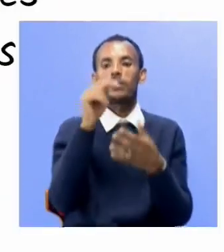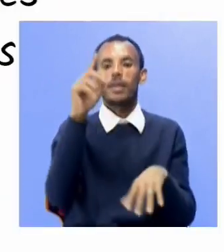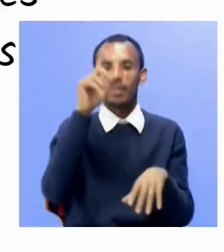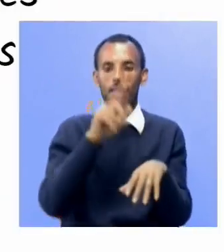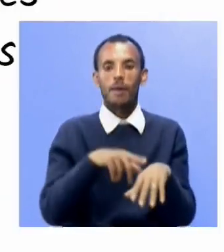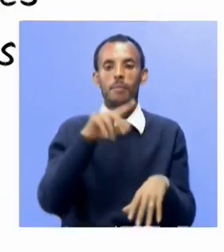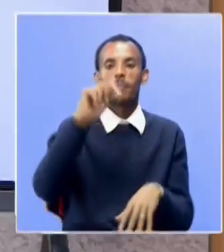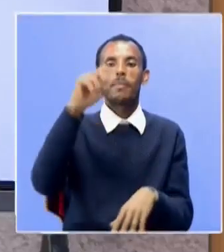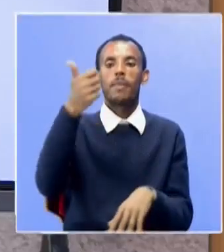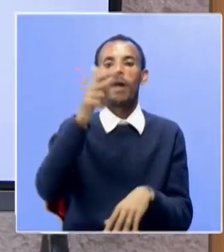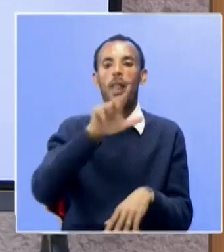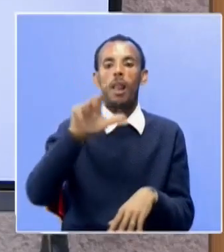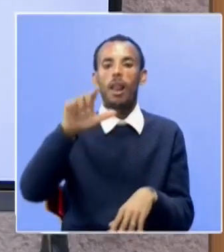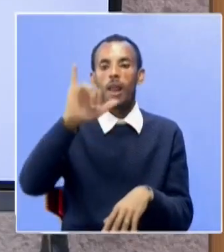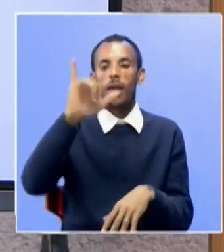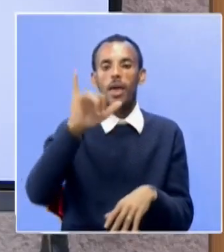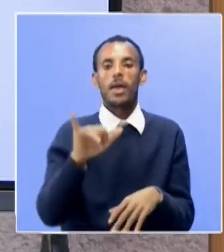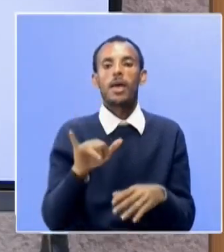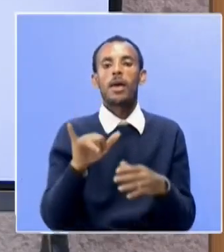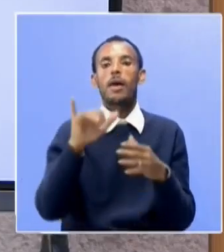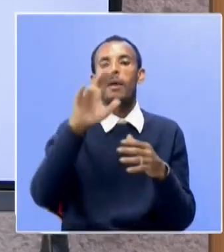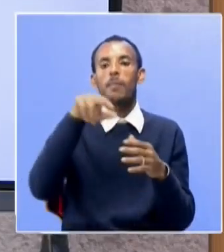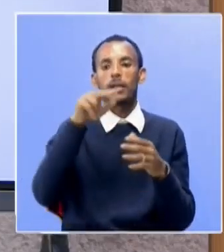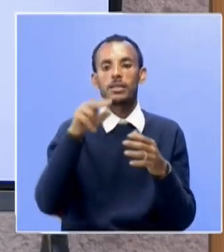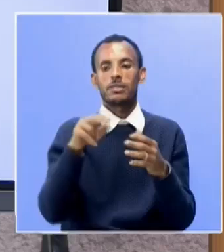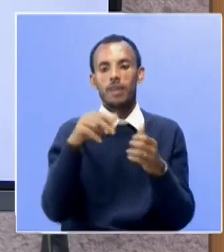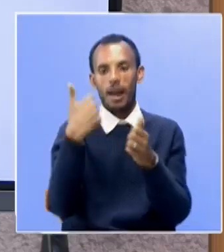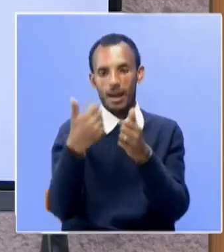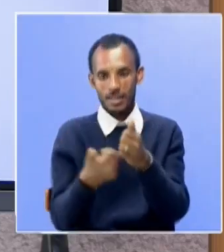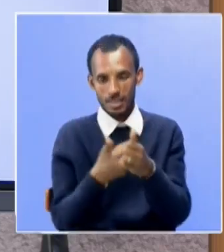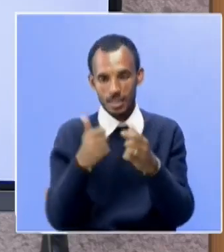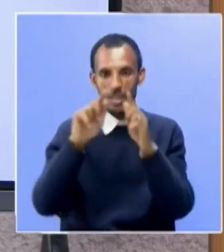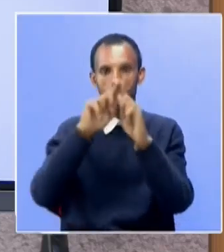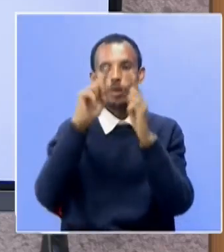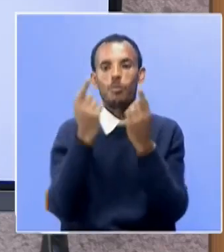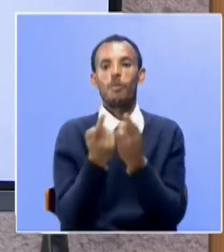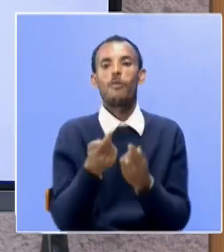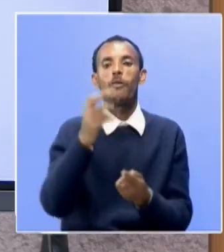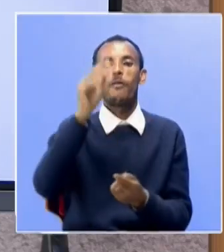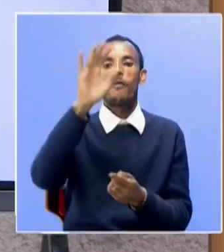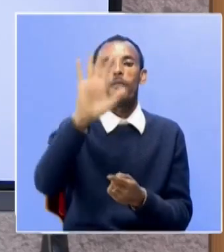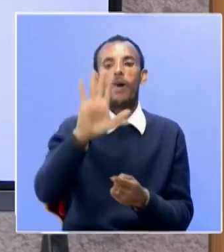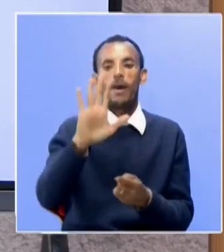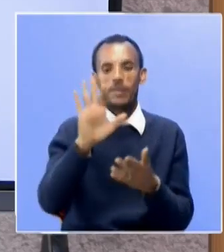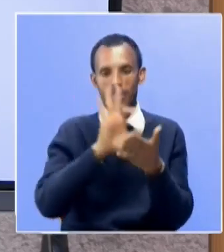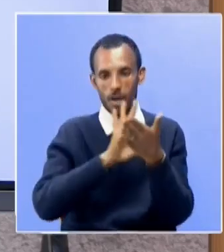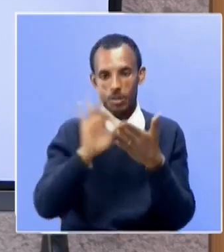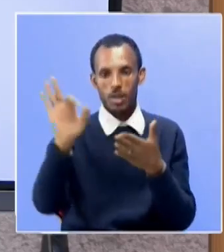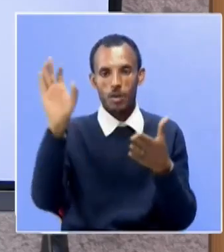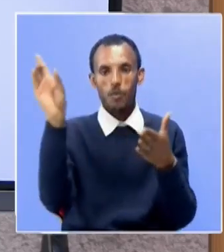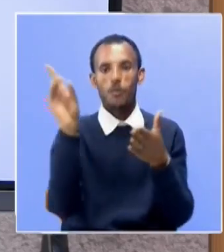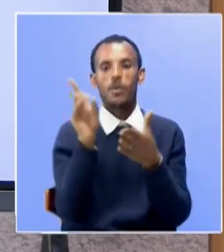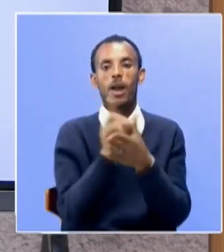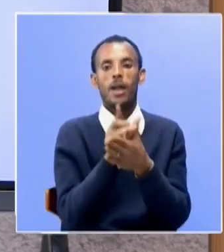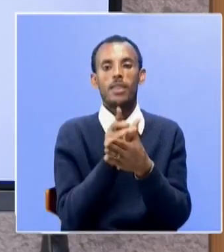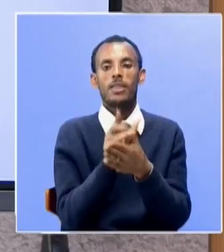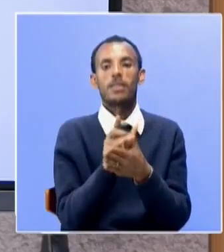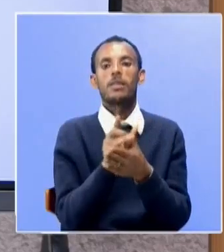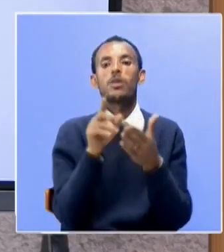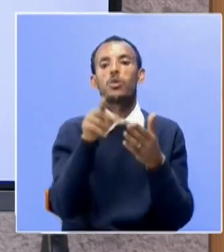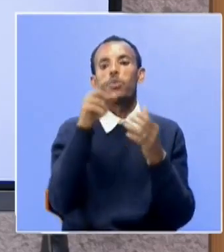tally marks are arranged in 5 or in a group of 5 so that the counting of data becomes